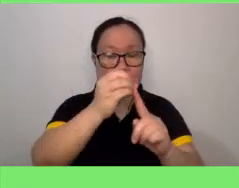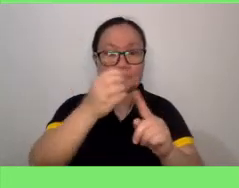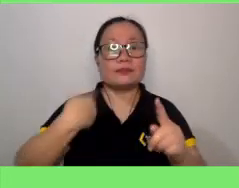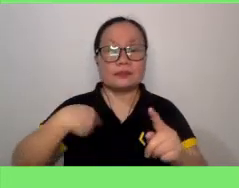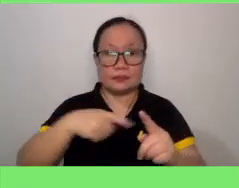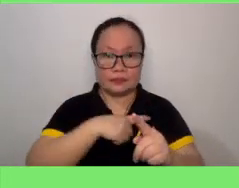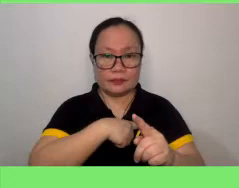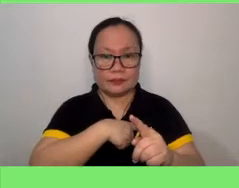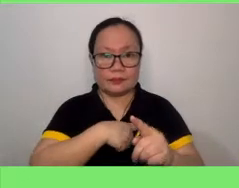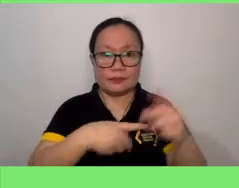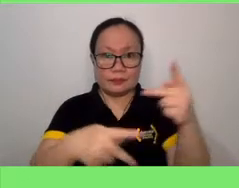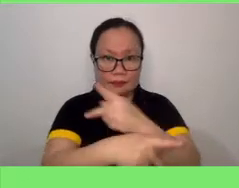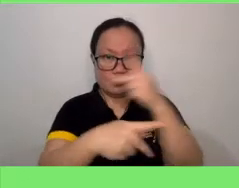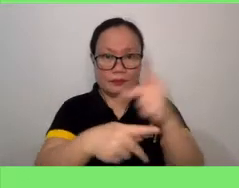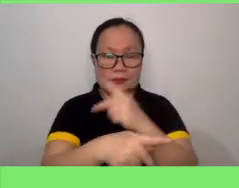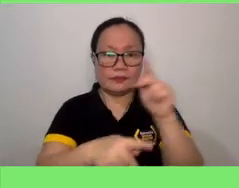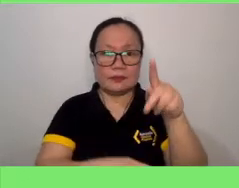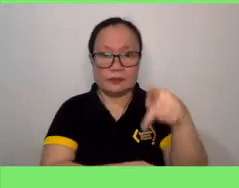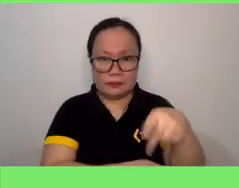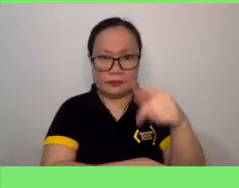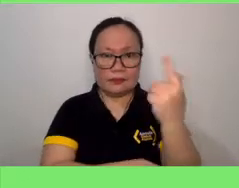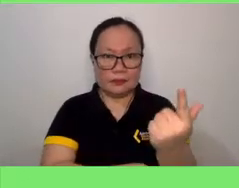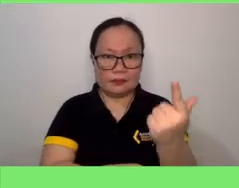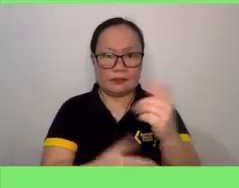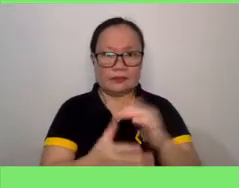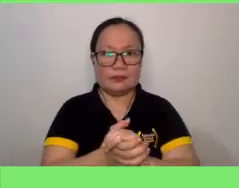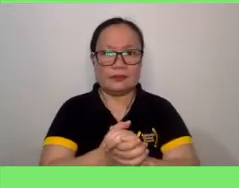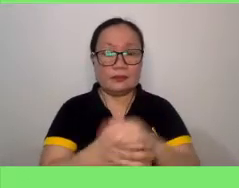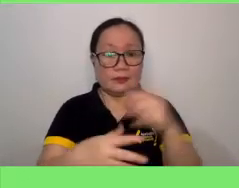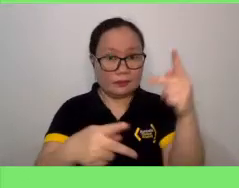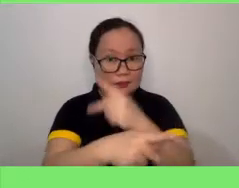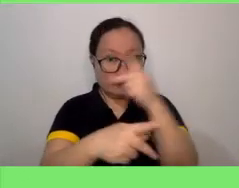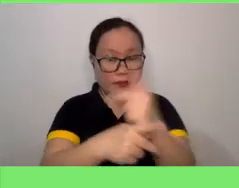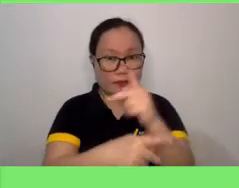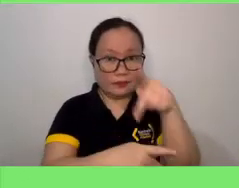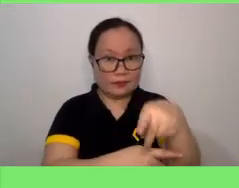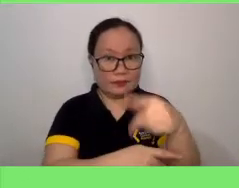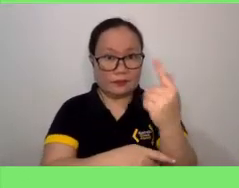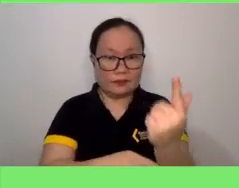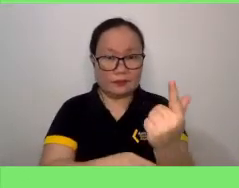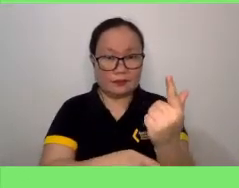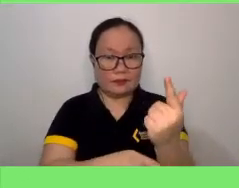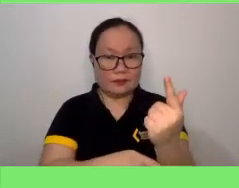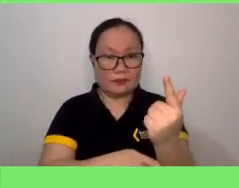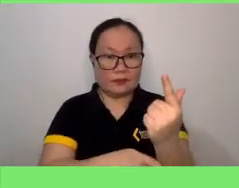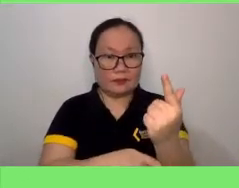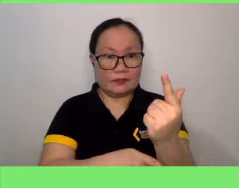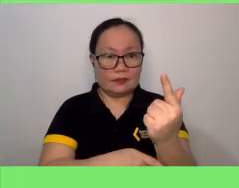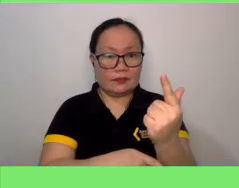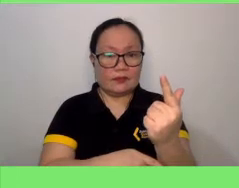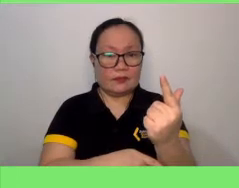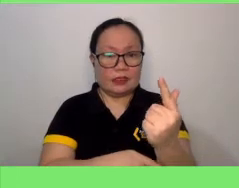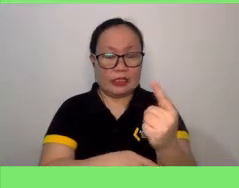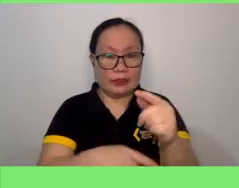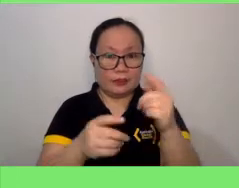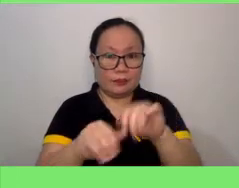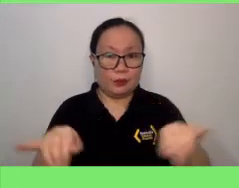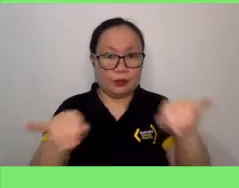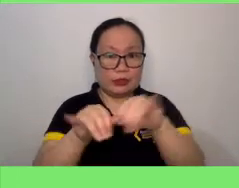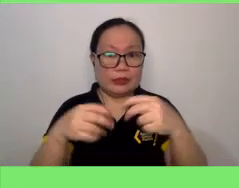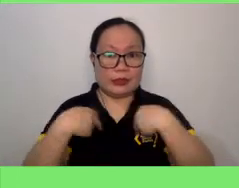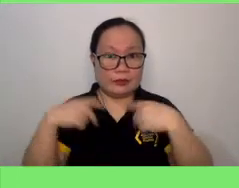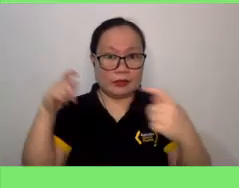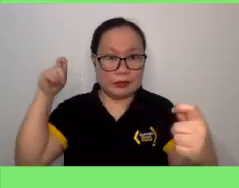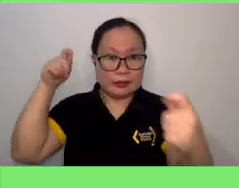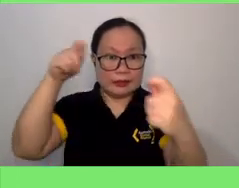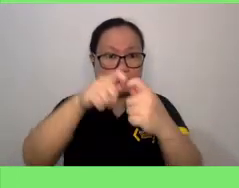we will multiply polynomials. So in multiplication of polynomials, of course, dapat meron tayong target. We will